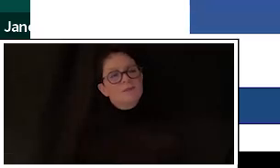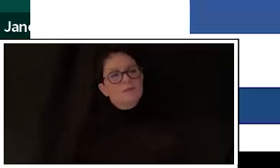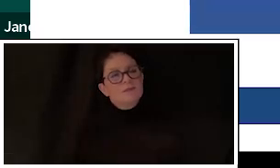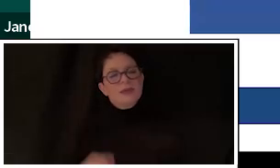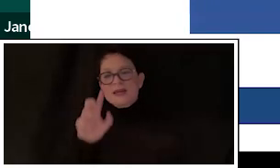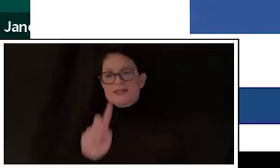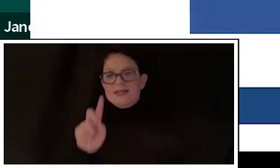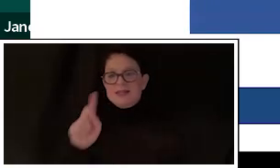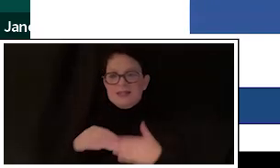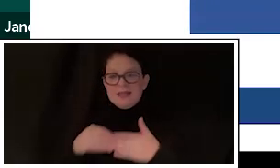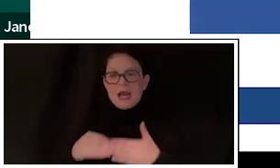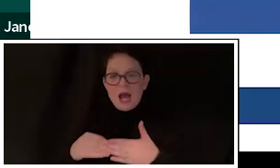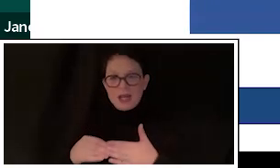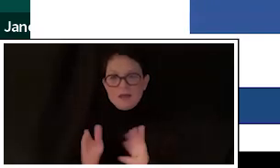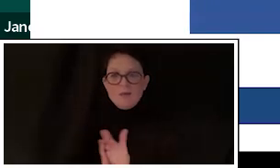The DD Guidebook.